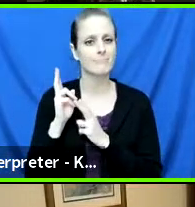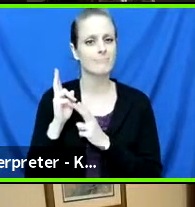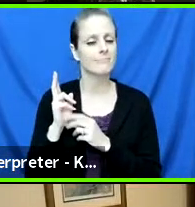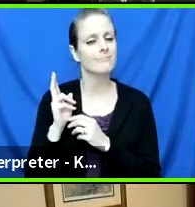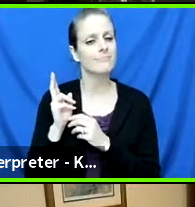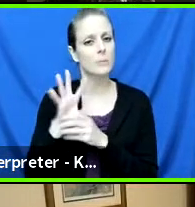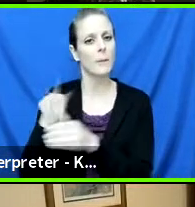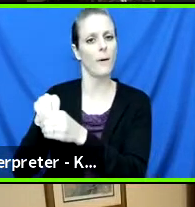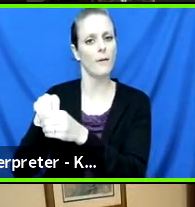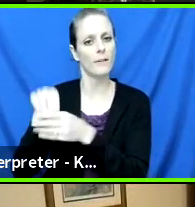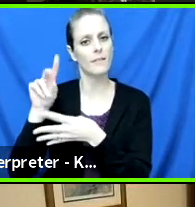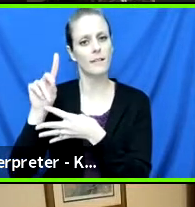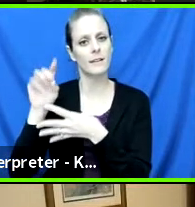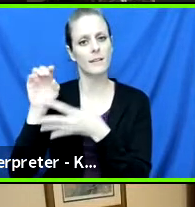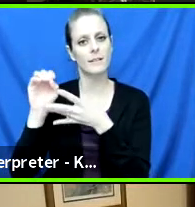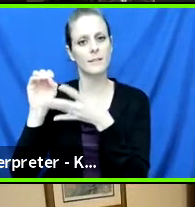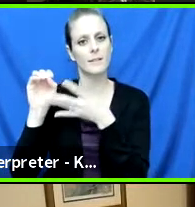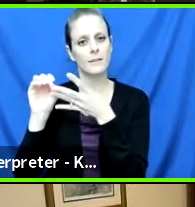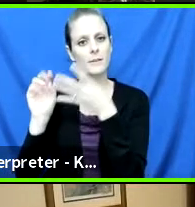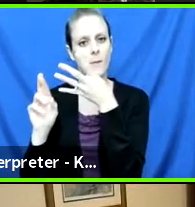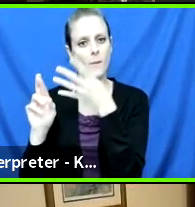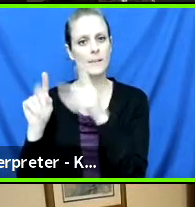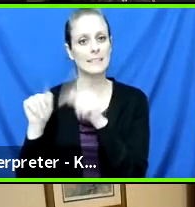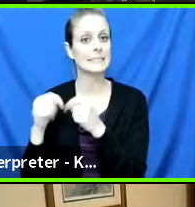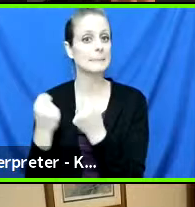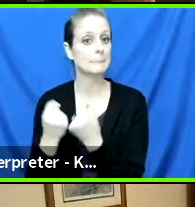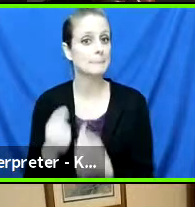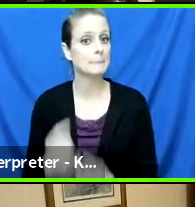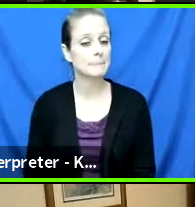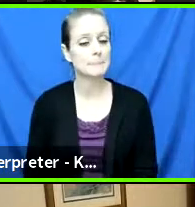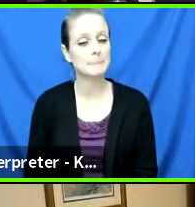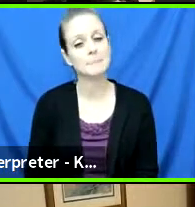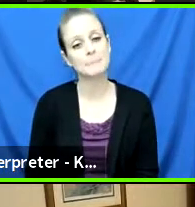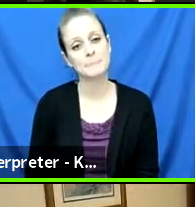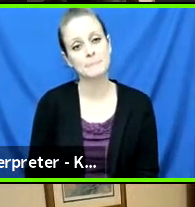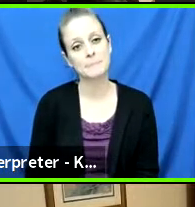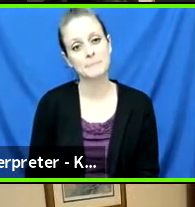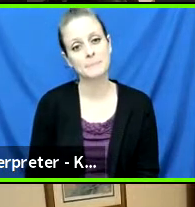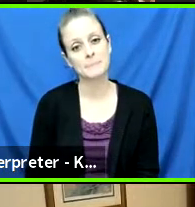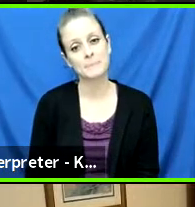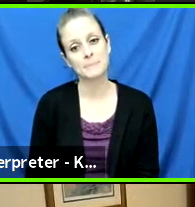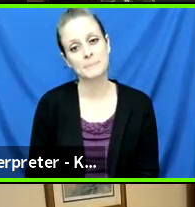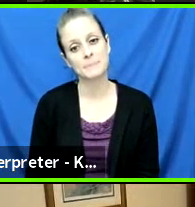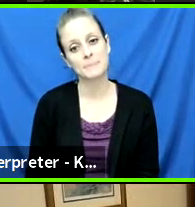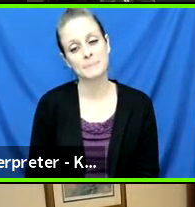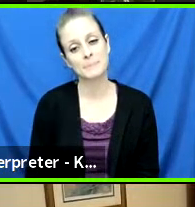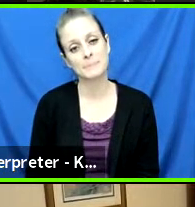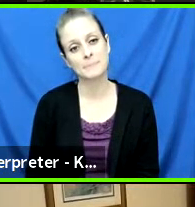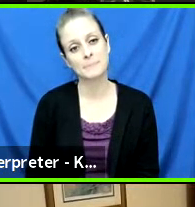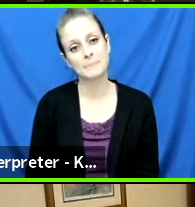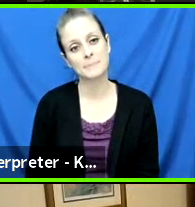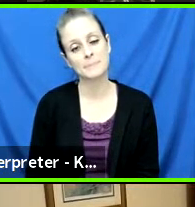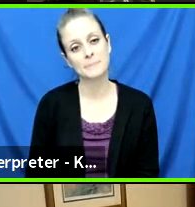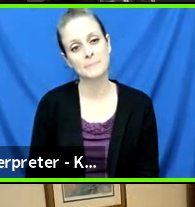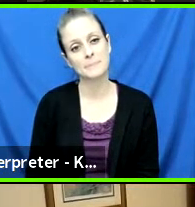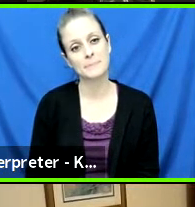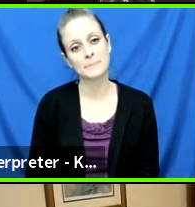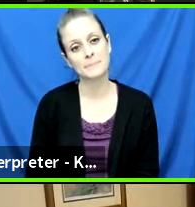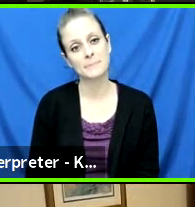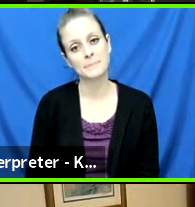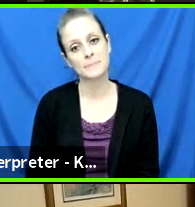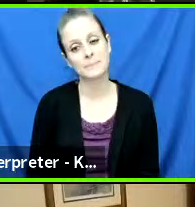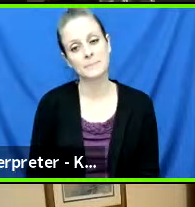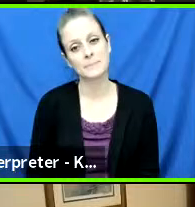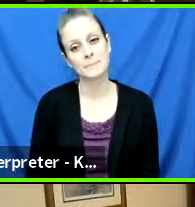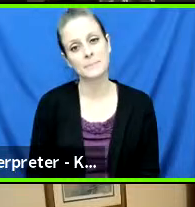the team. And the advice that I would give